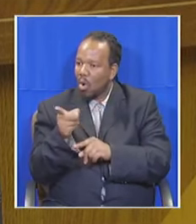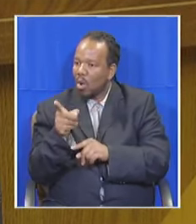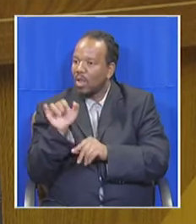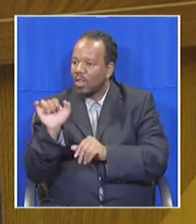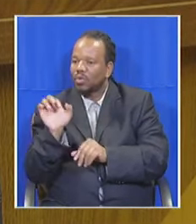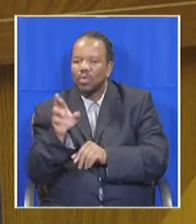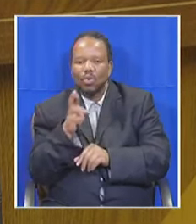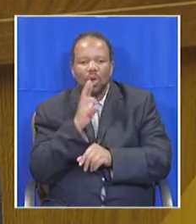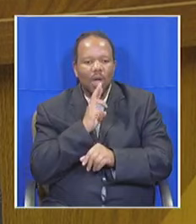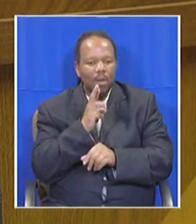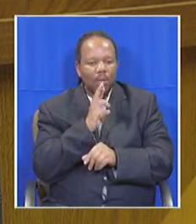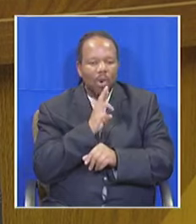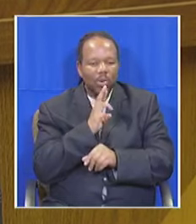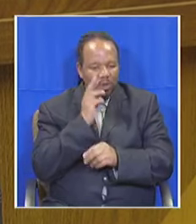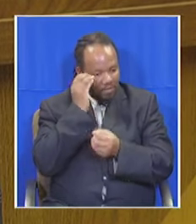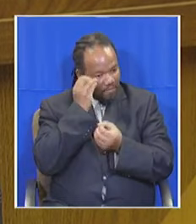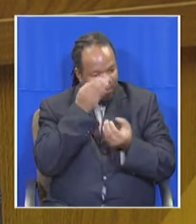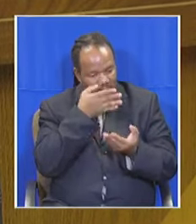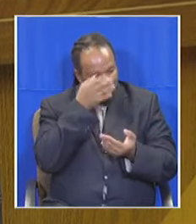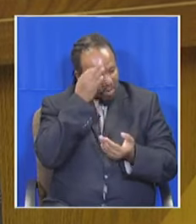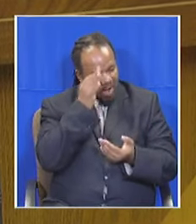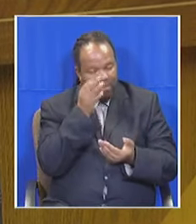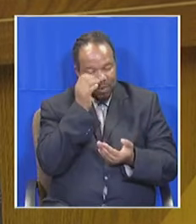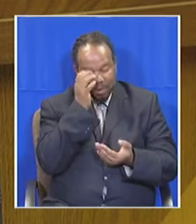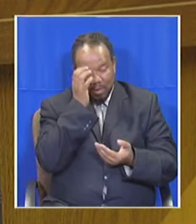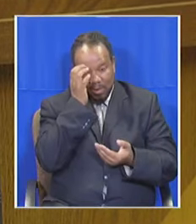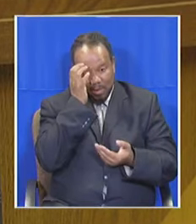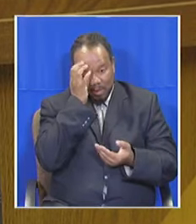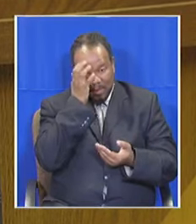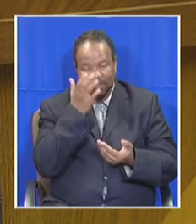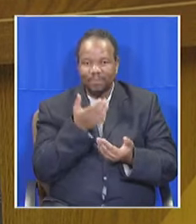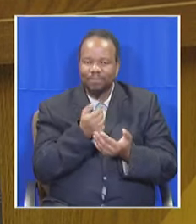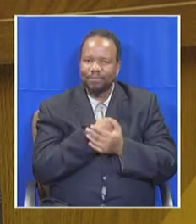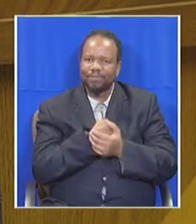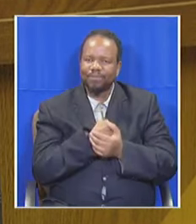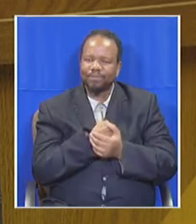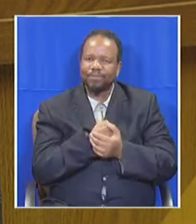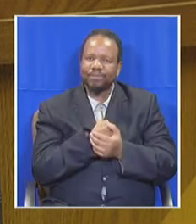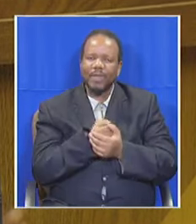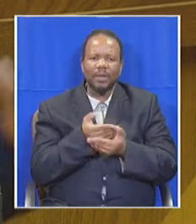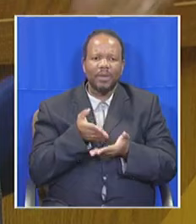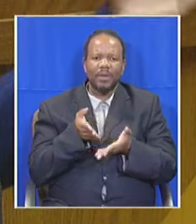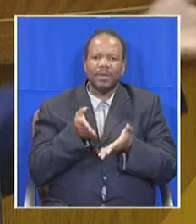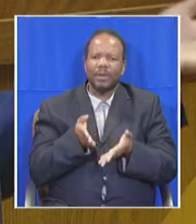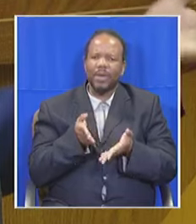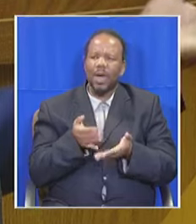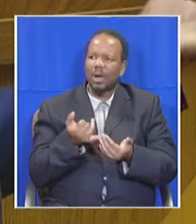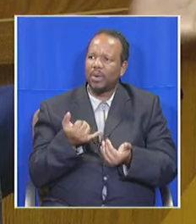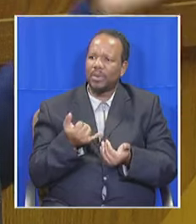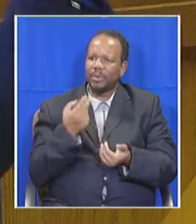and give the information to the state. Now, I think it is disingenuous of the DA to